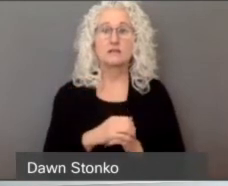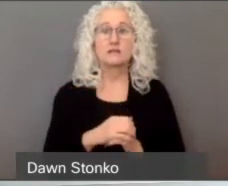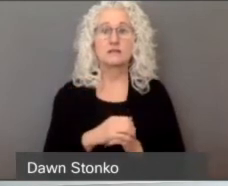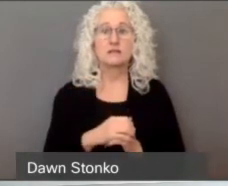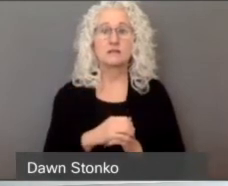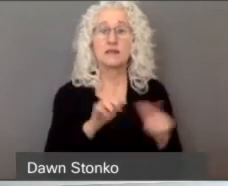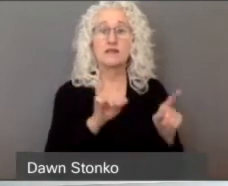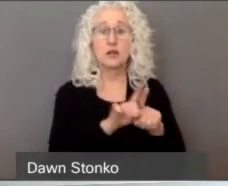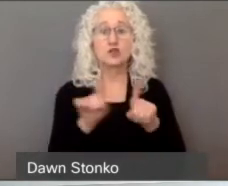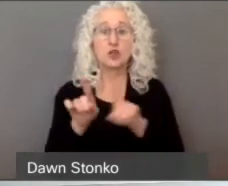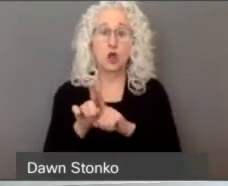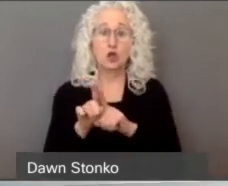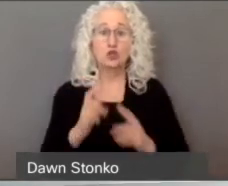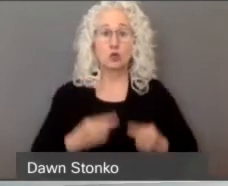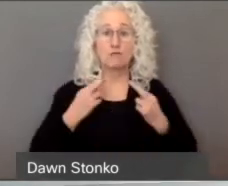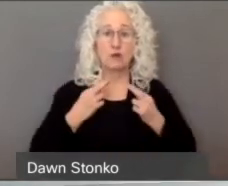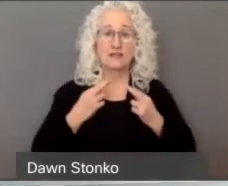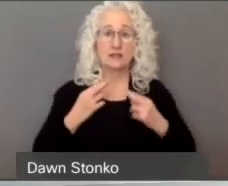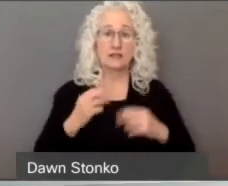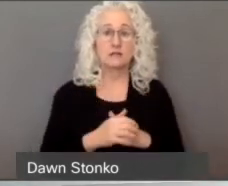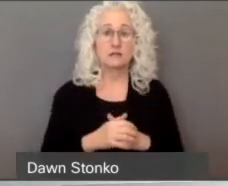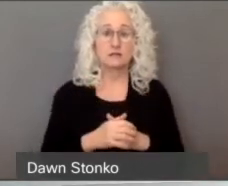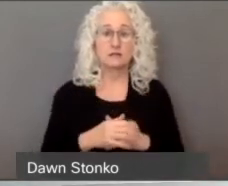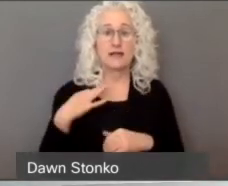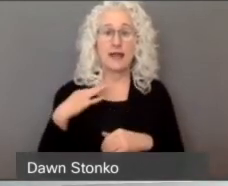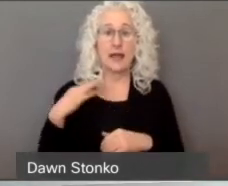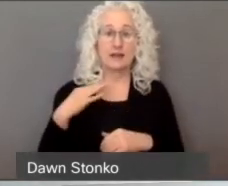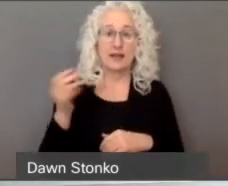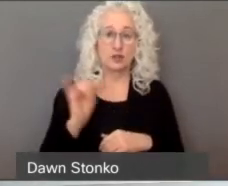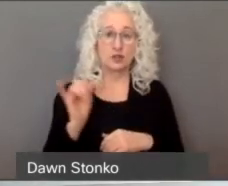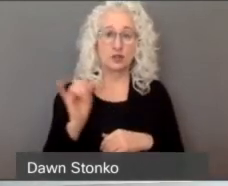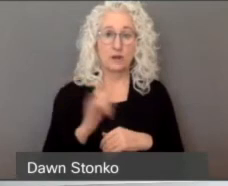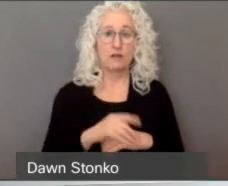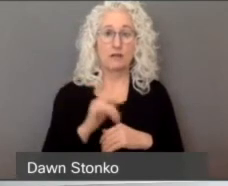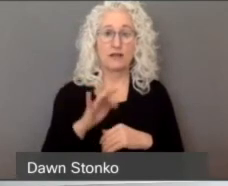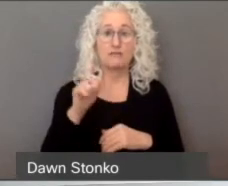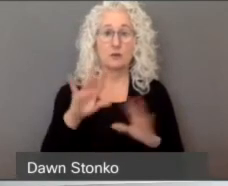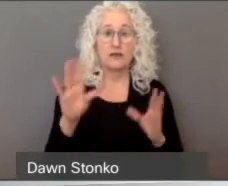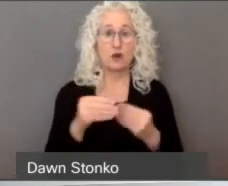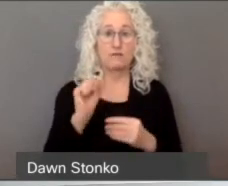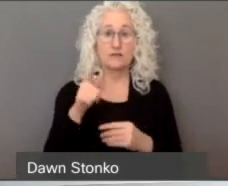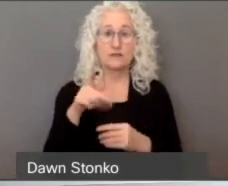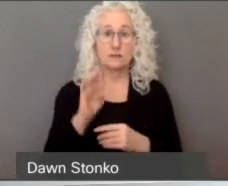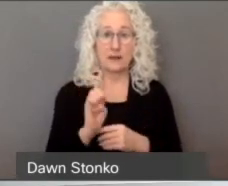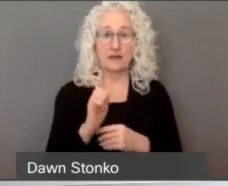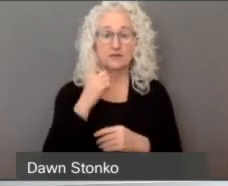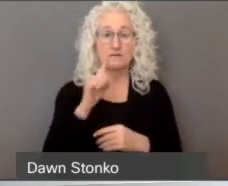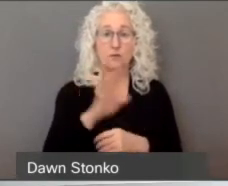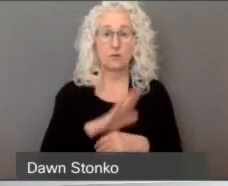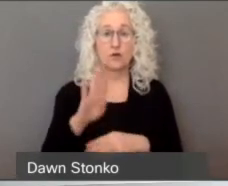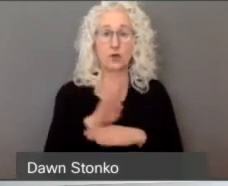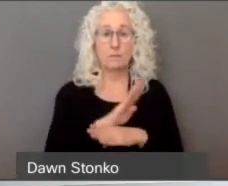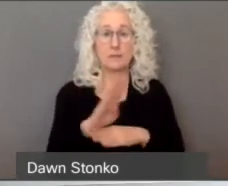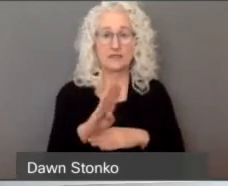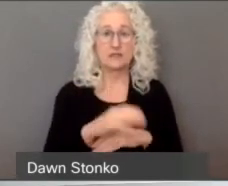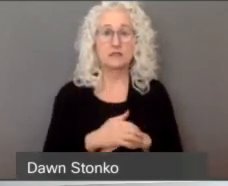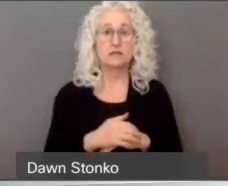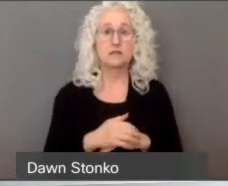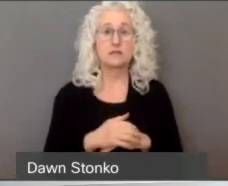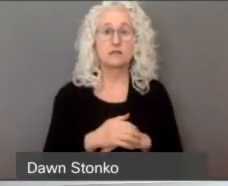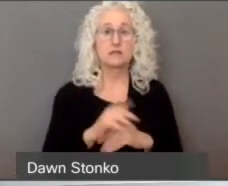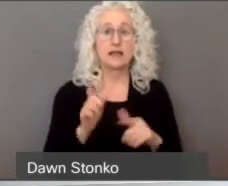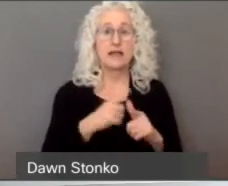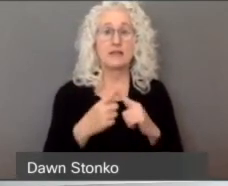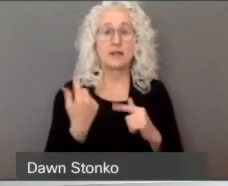There's also a resident application as well if you need an office space, you know, for your business. And we have